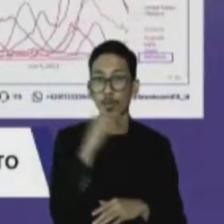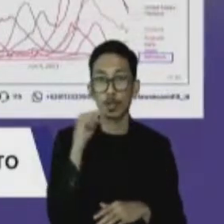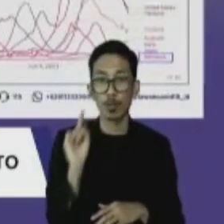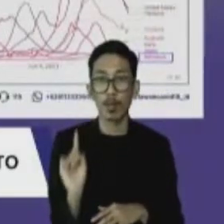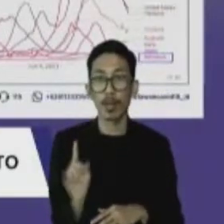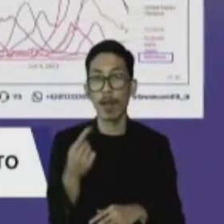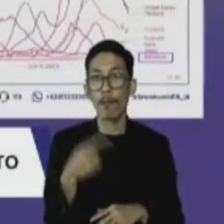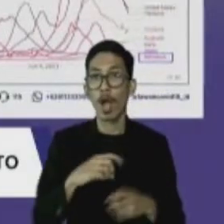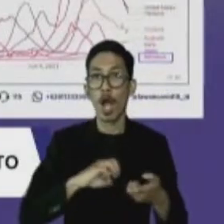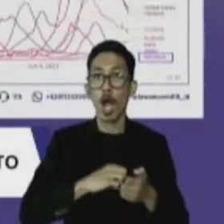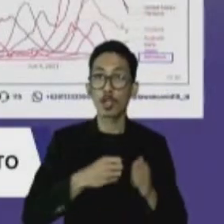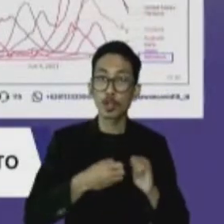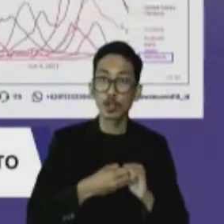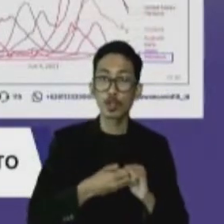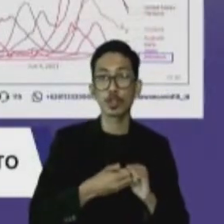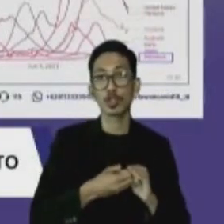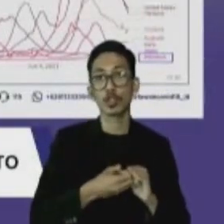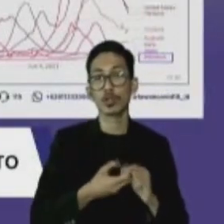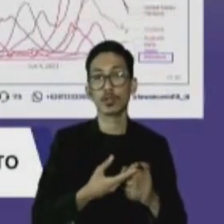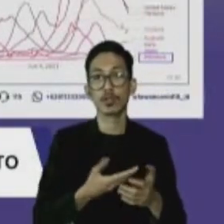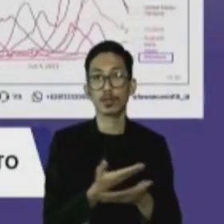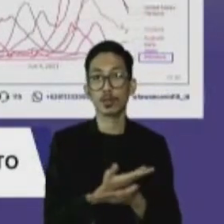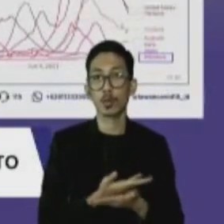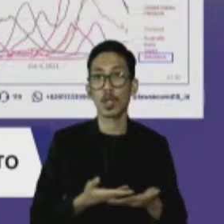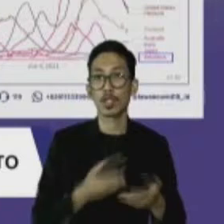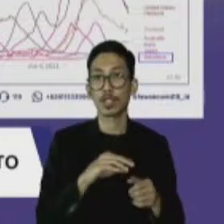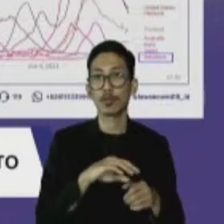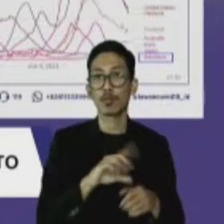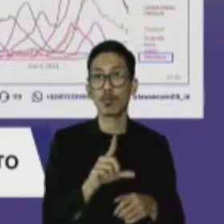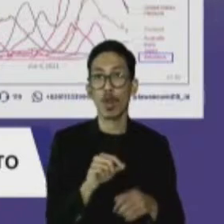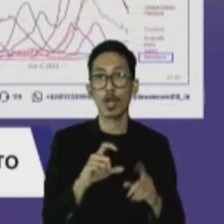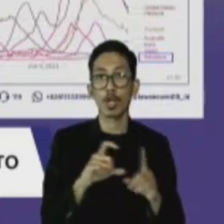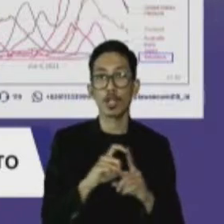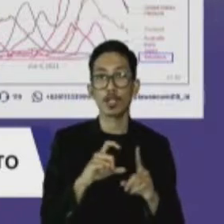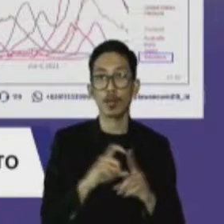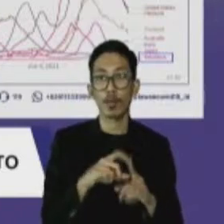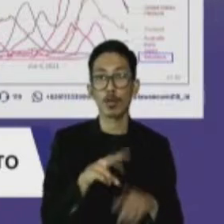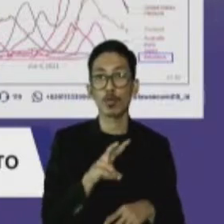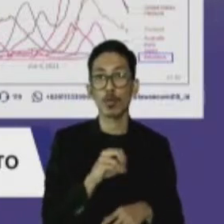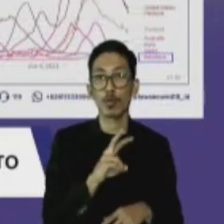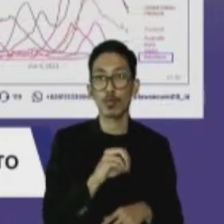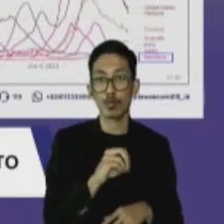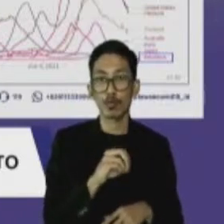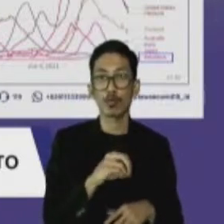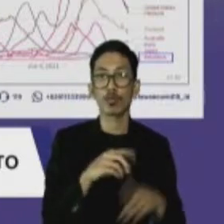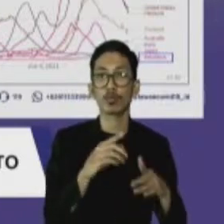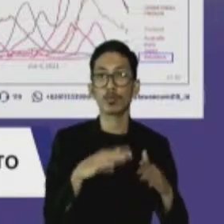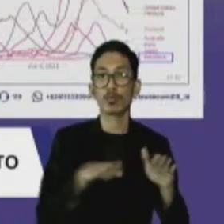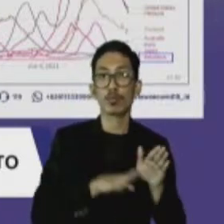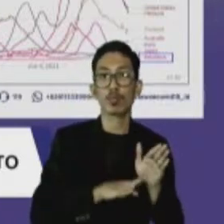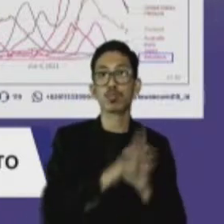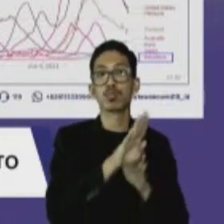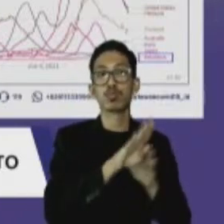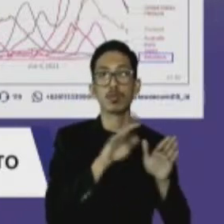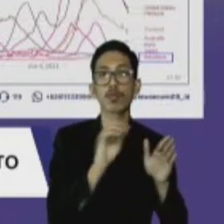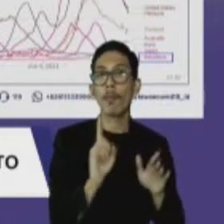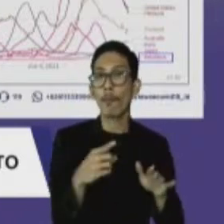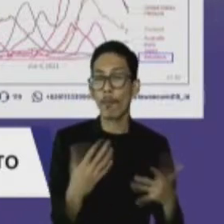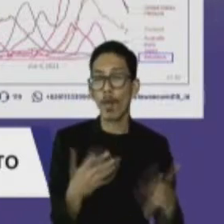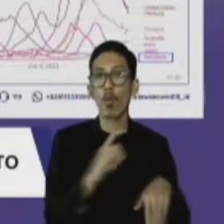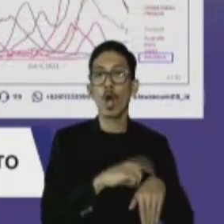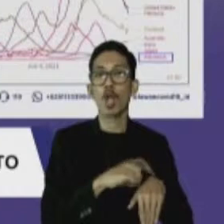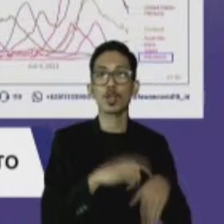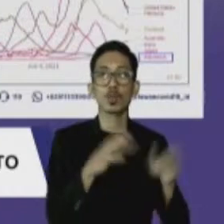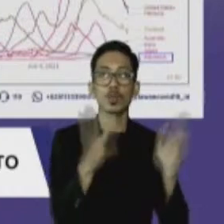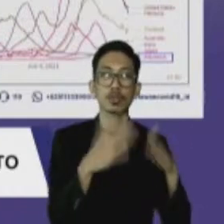occurred simultaneously in various countries in December 2020 due to the Christmas and New Year period, including